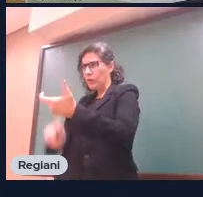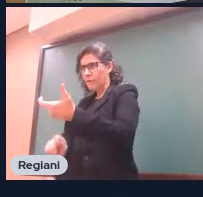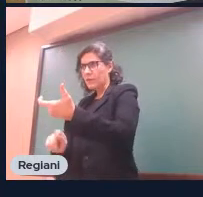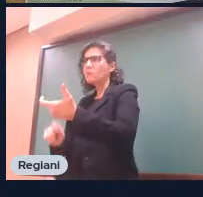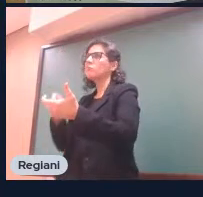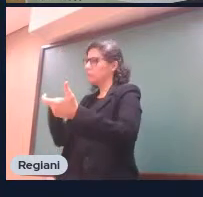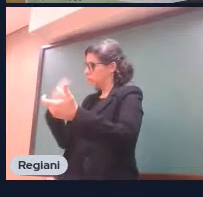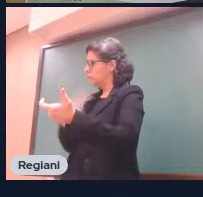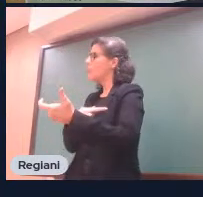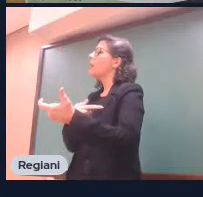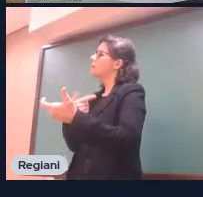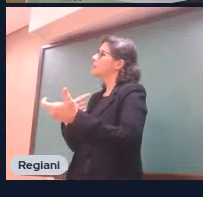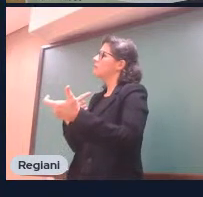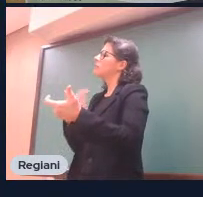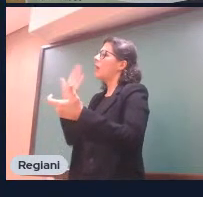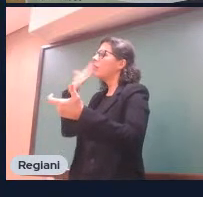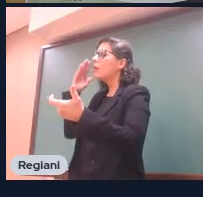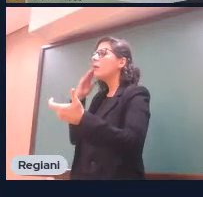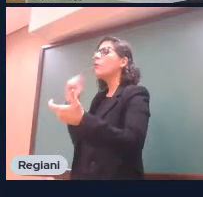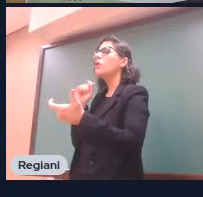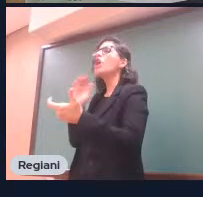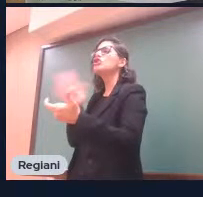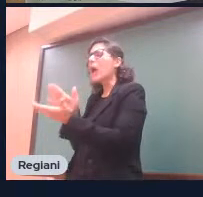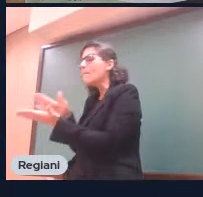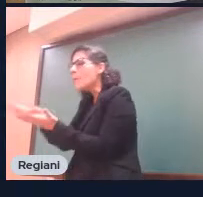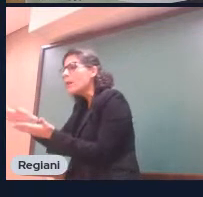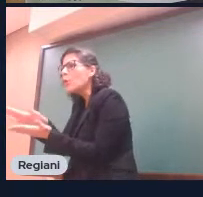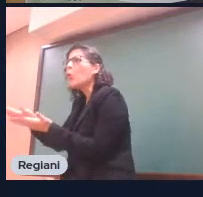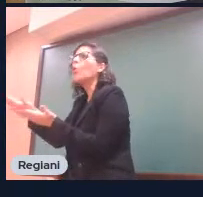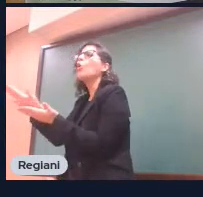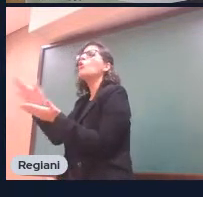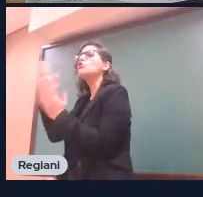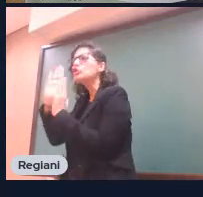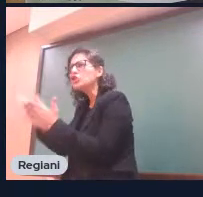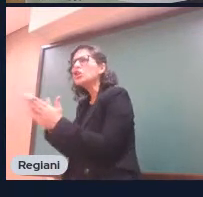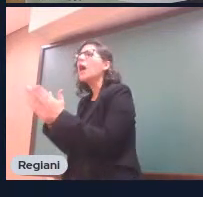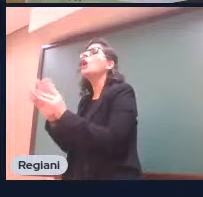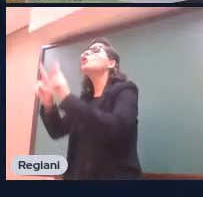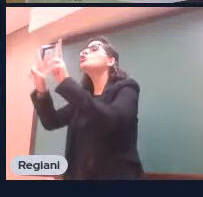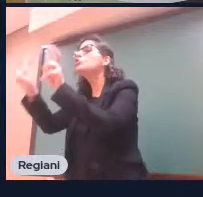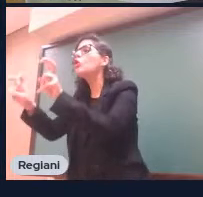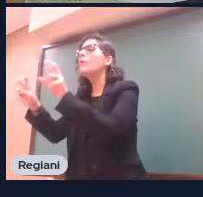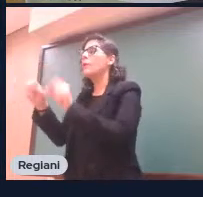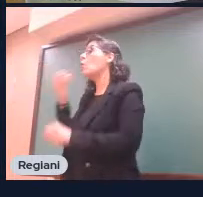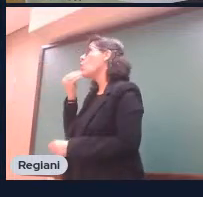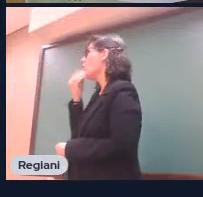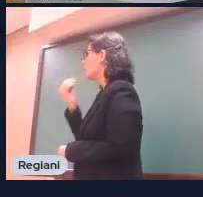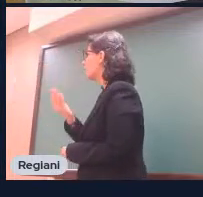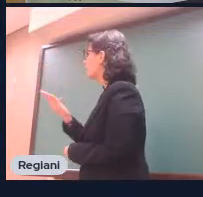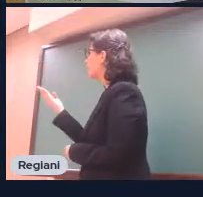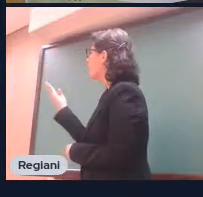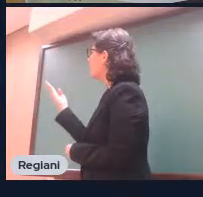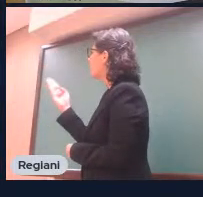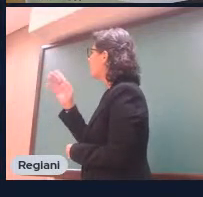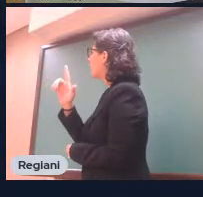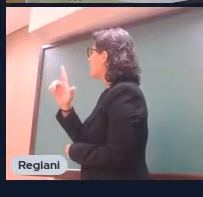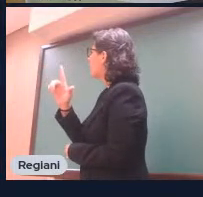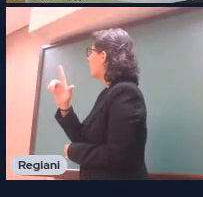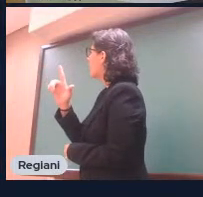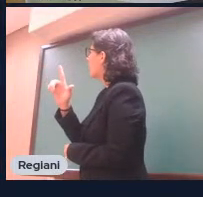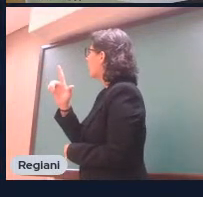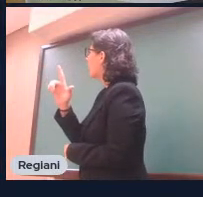one is 10 days old, just published in Advanced Access, a study by Robert Leff